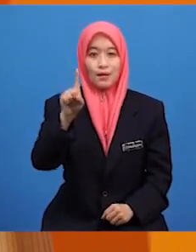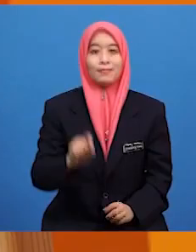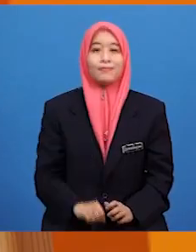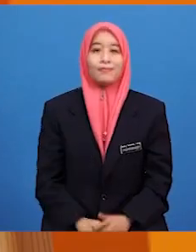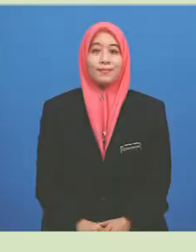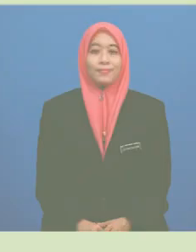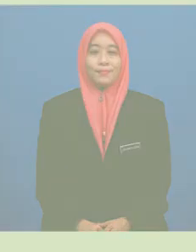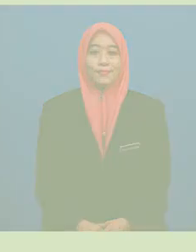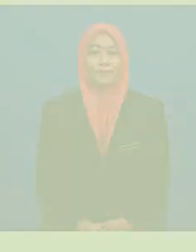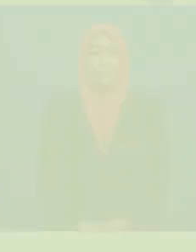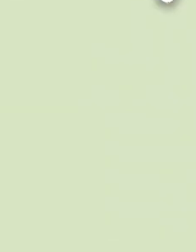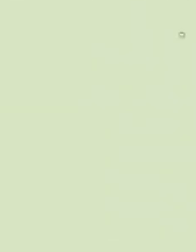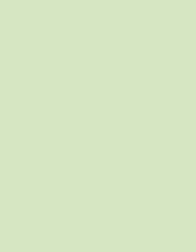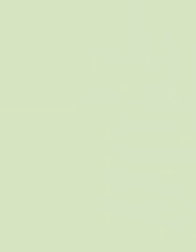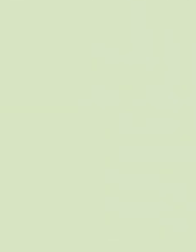3, 2, 1.